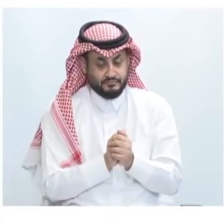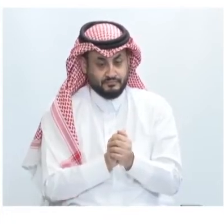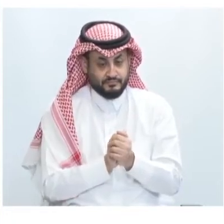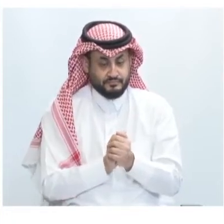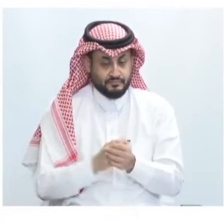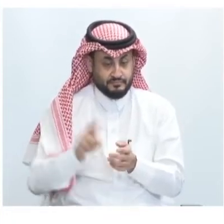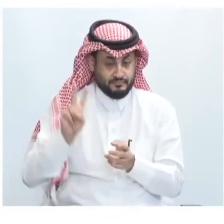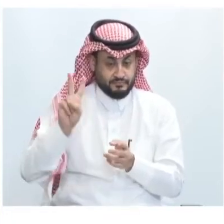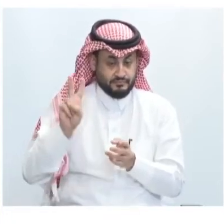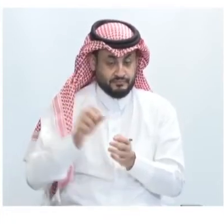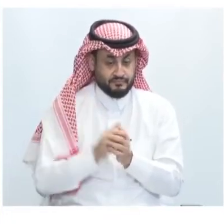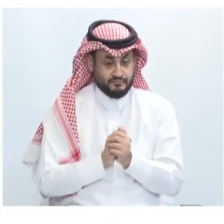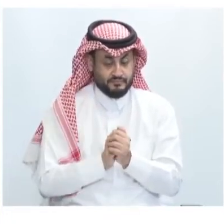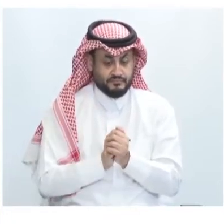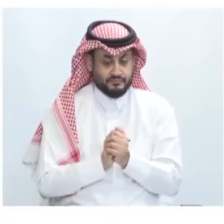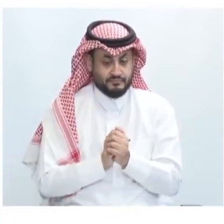V,